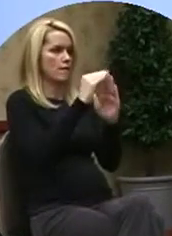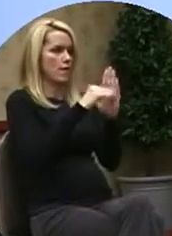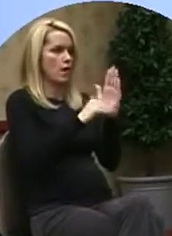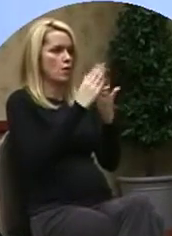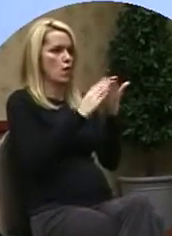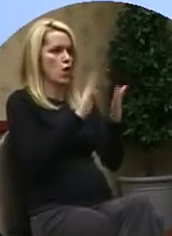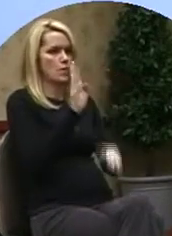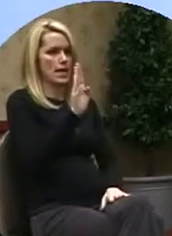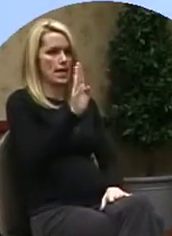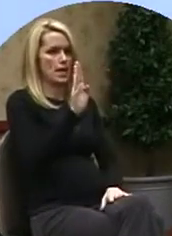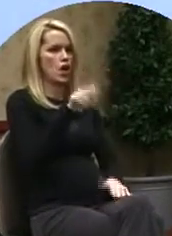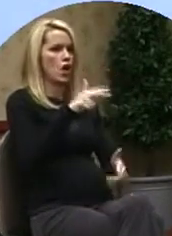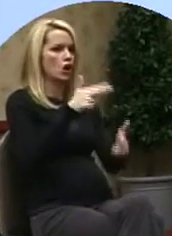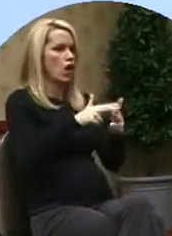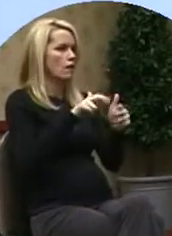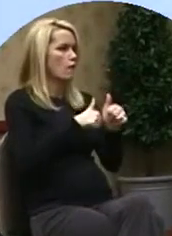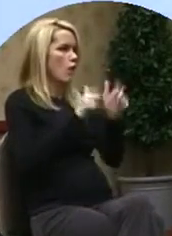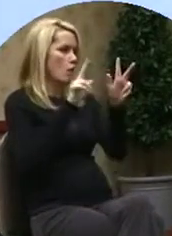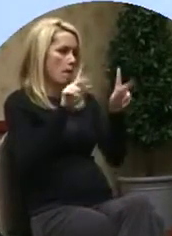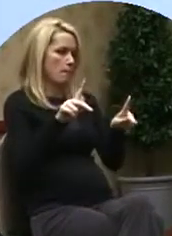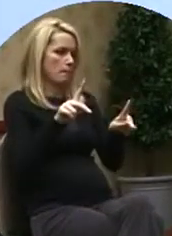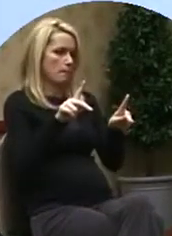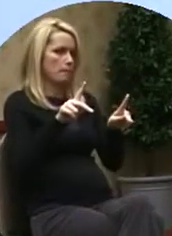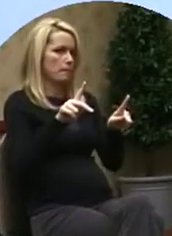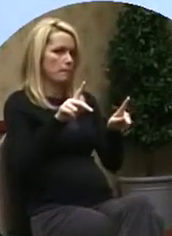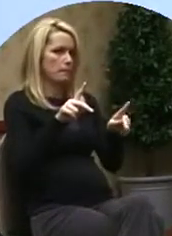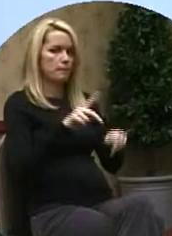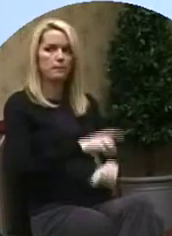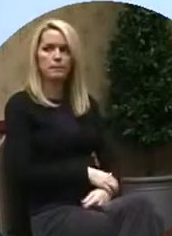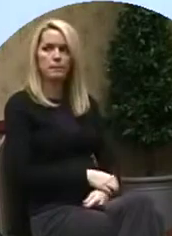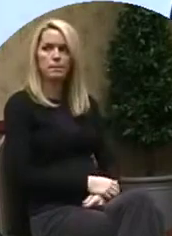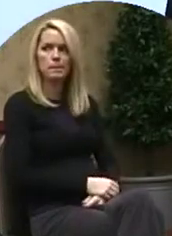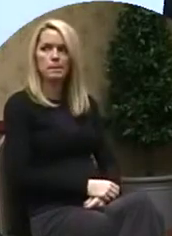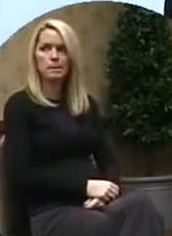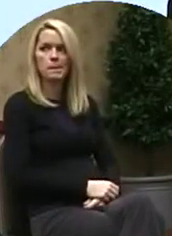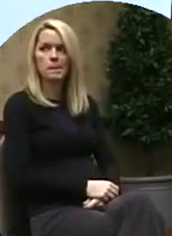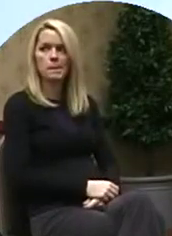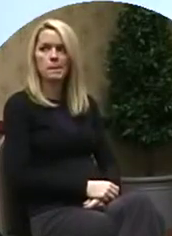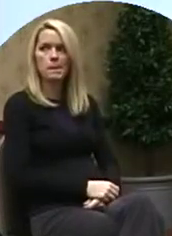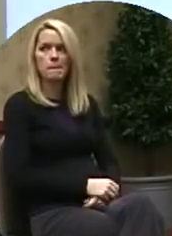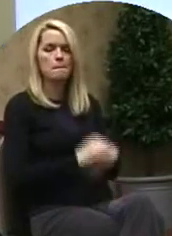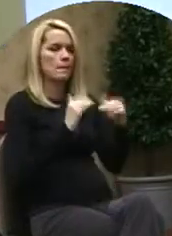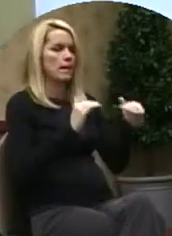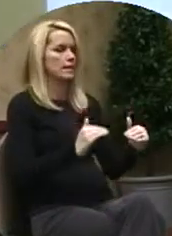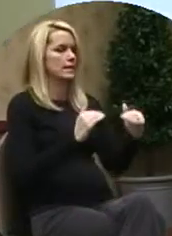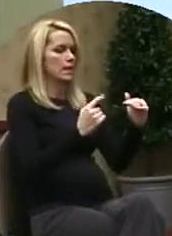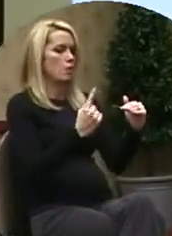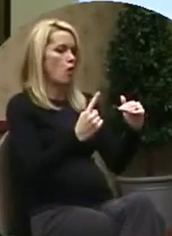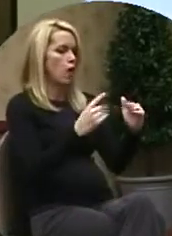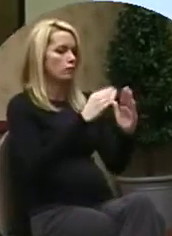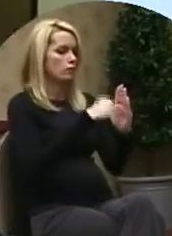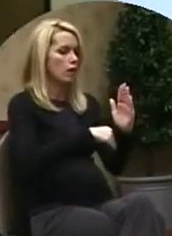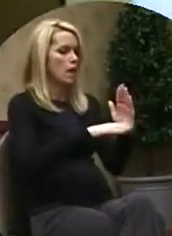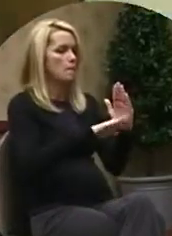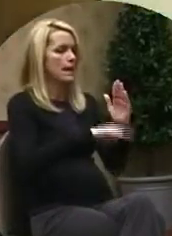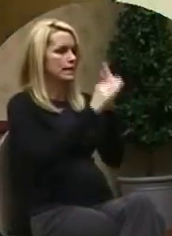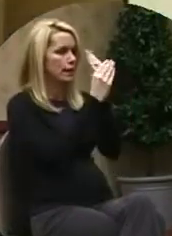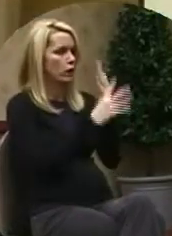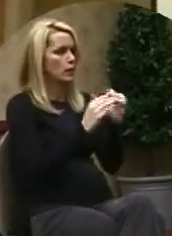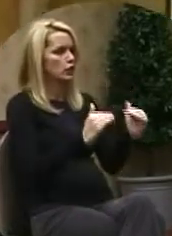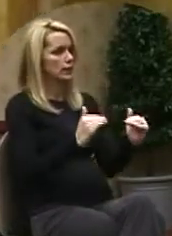is a follow-up on each of those. Okay? So in step 1, you fill out the basic information. In step 2, you